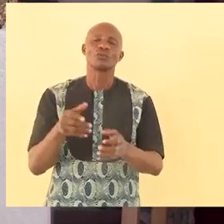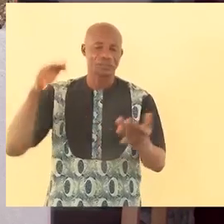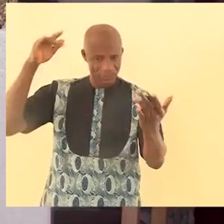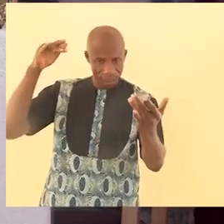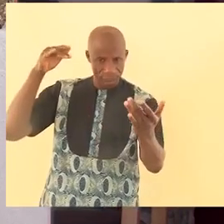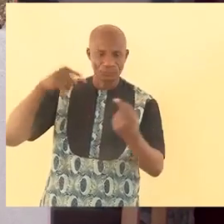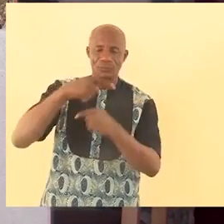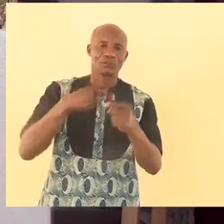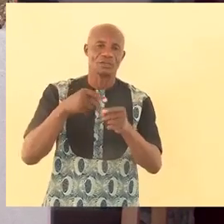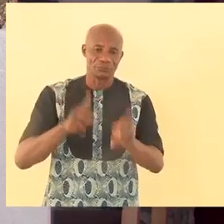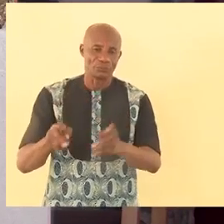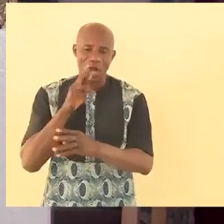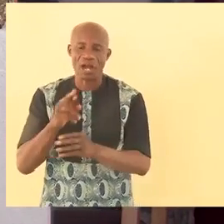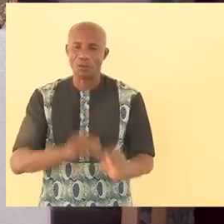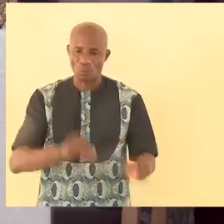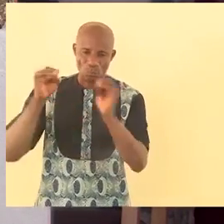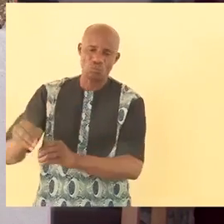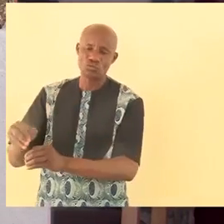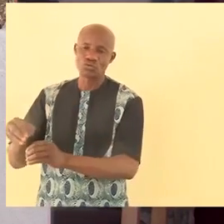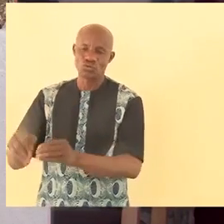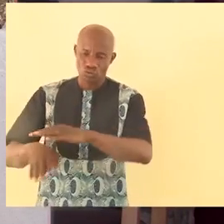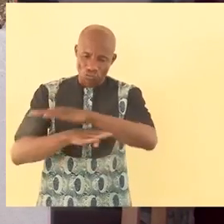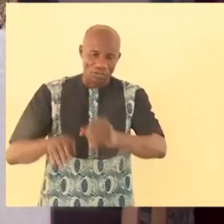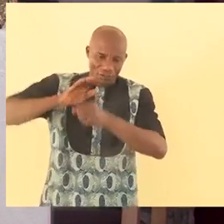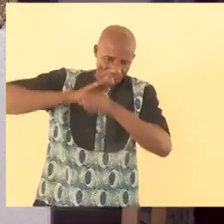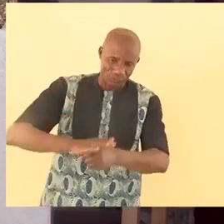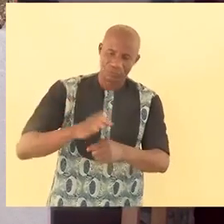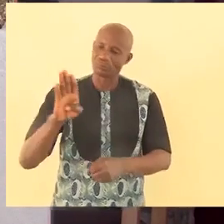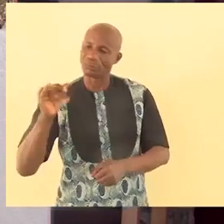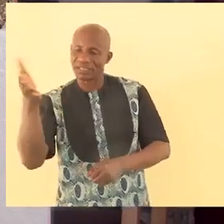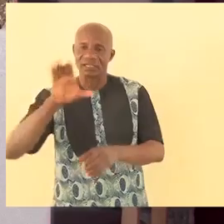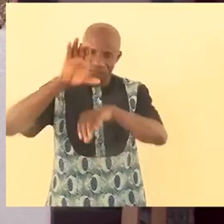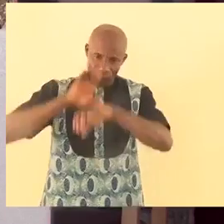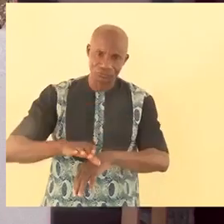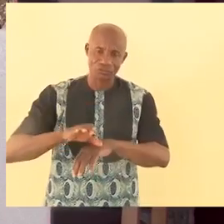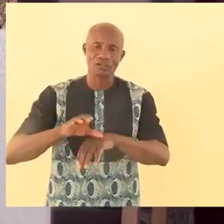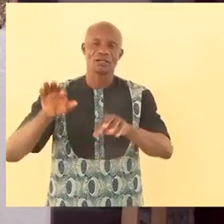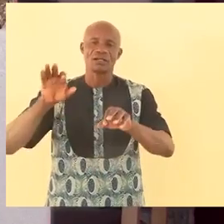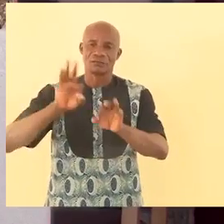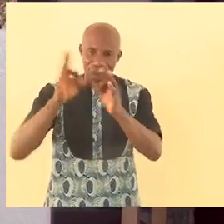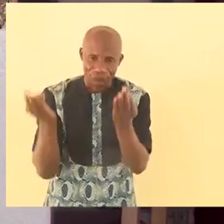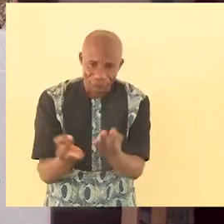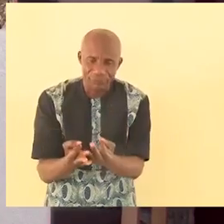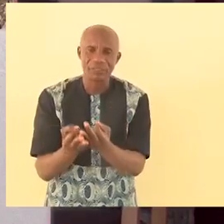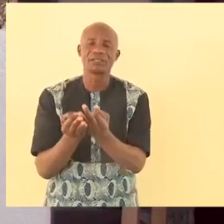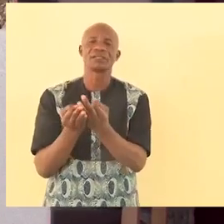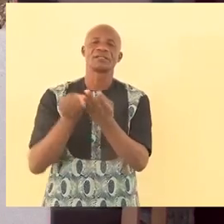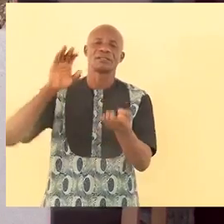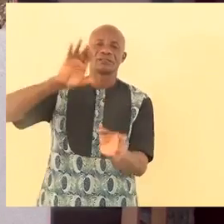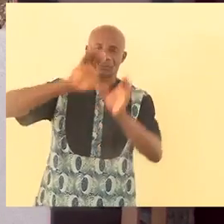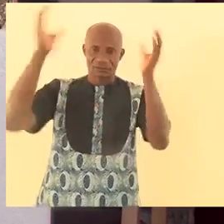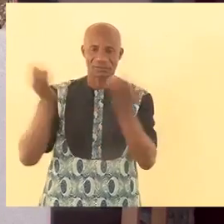expect? When people are put under pressure by their culture, by their family, by the